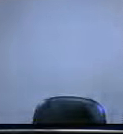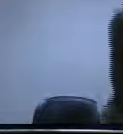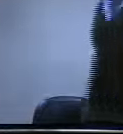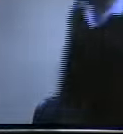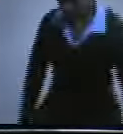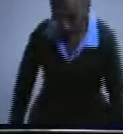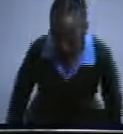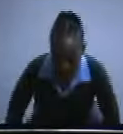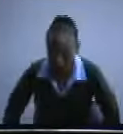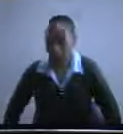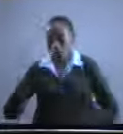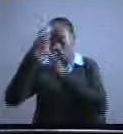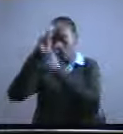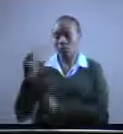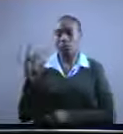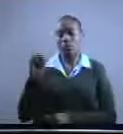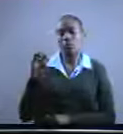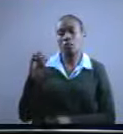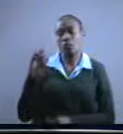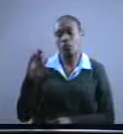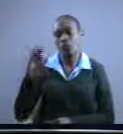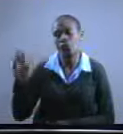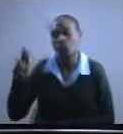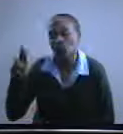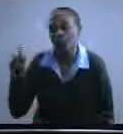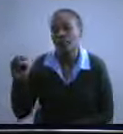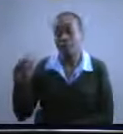Honorable Mufumadi.